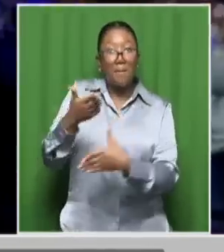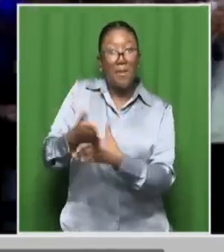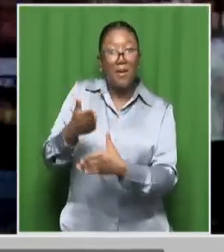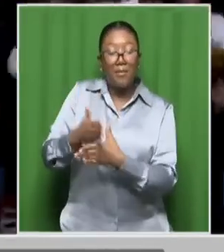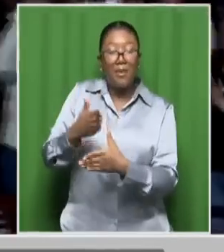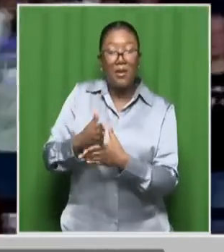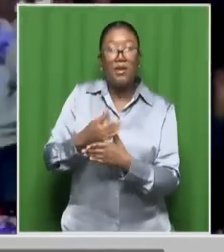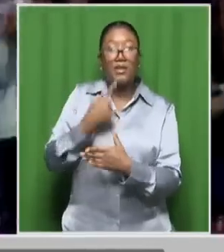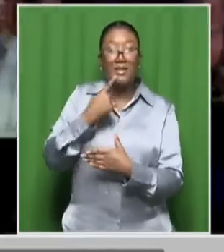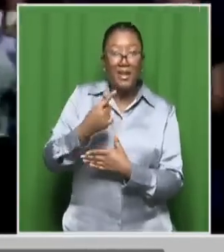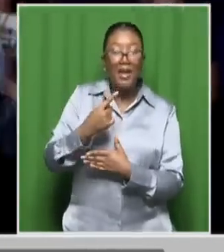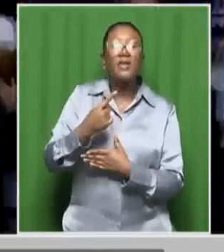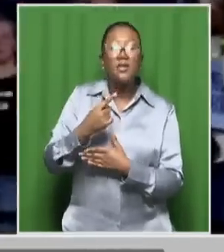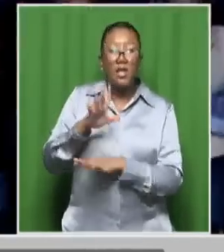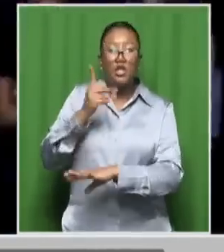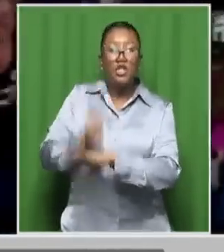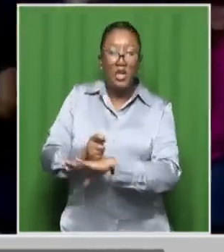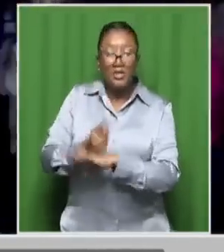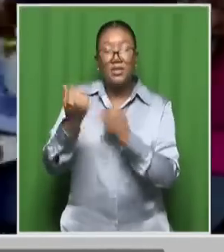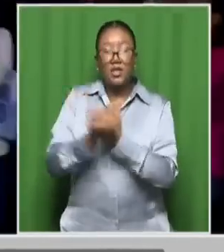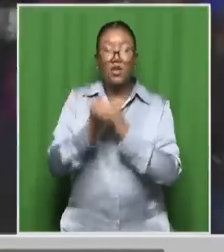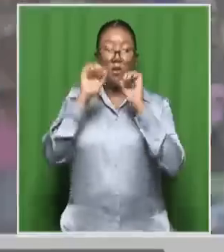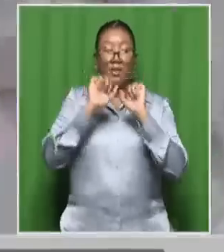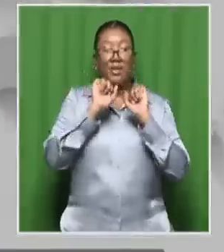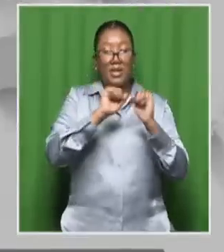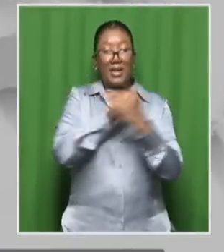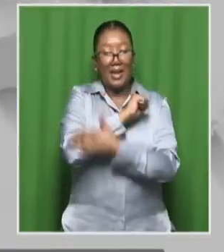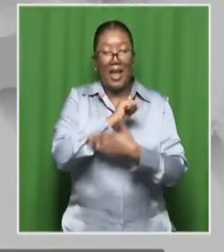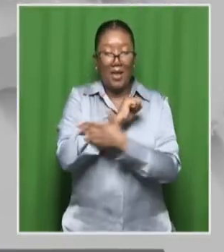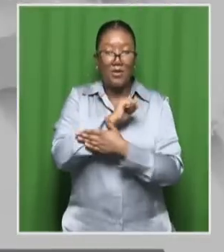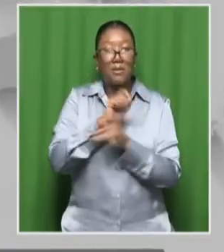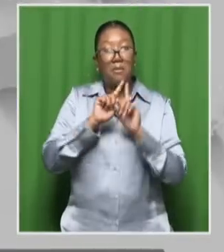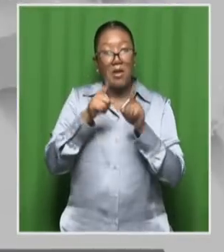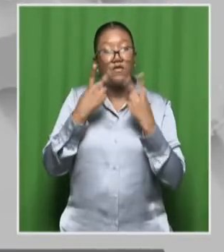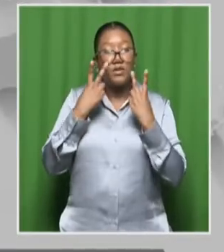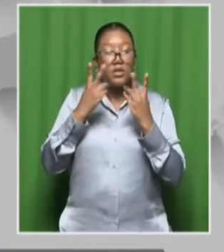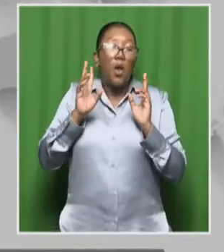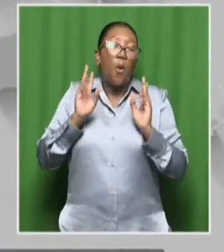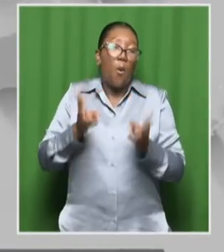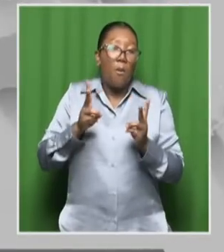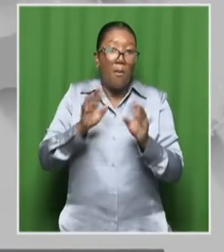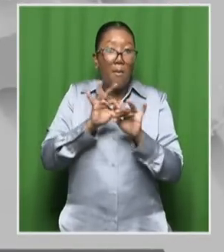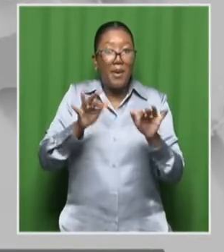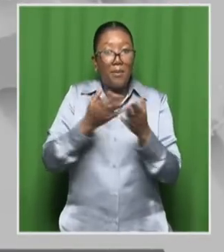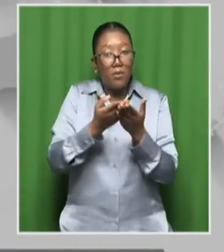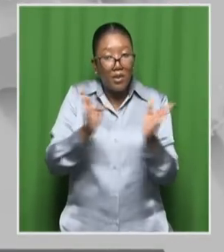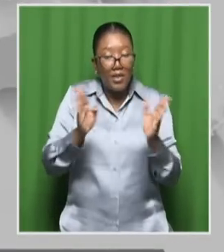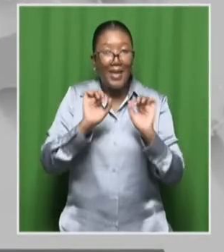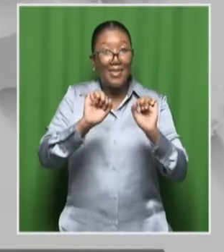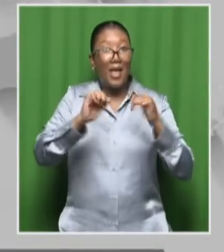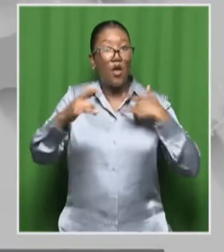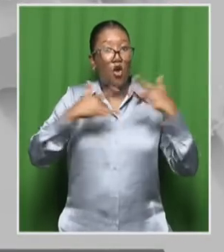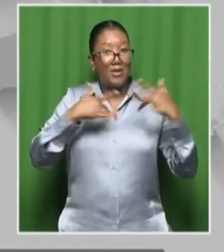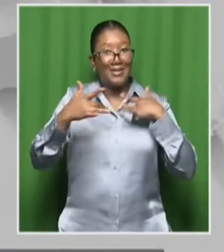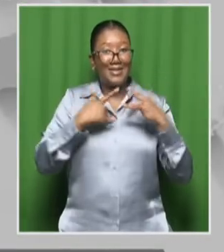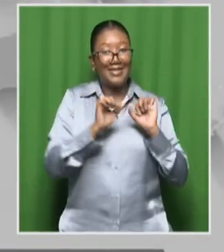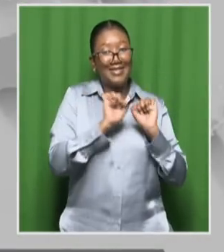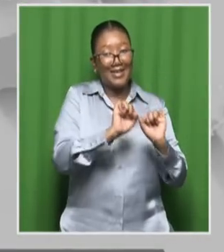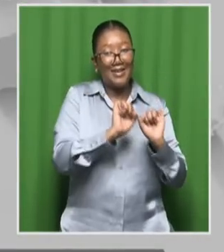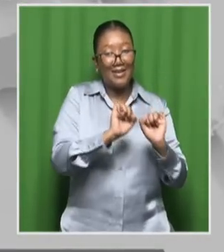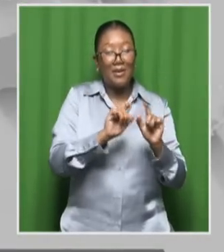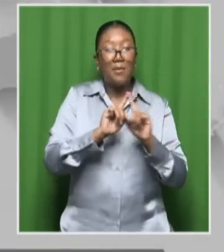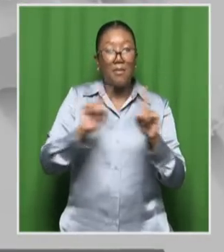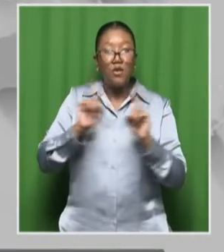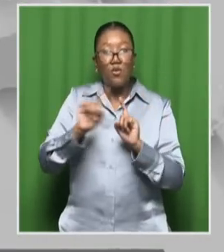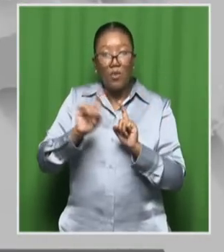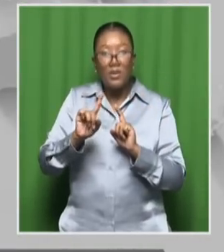the justice and democracy in that country. Those are ordinary people's issues. Of course, the issue of